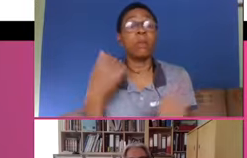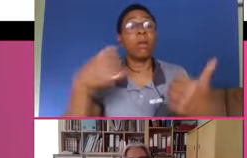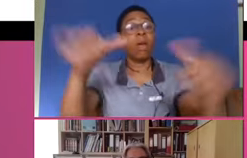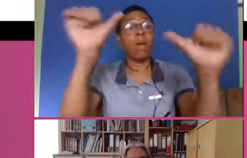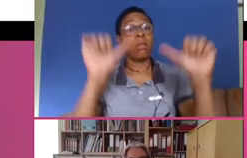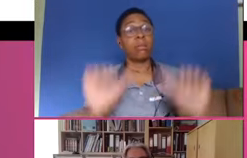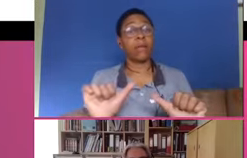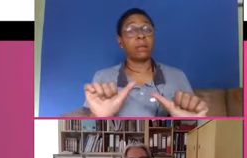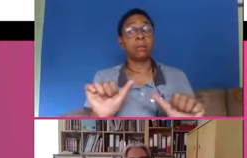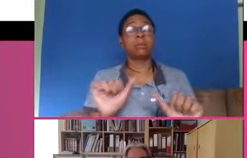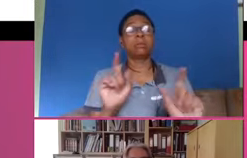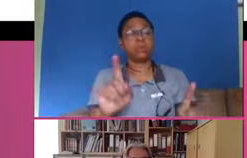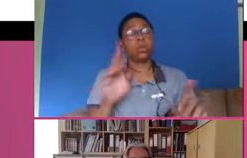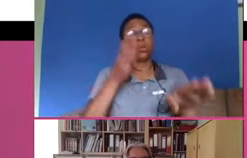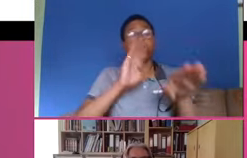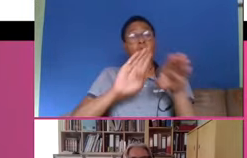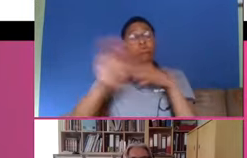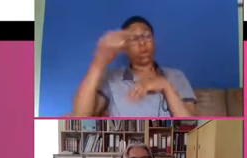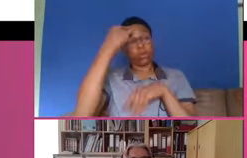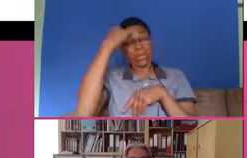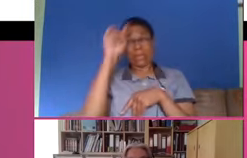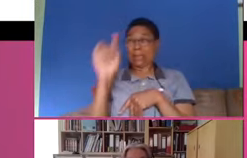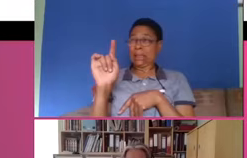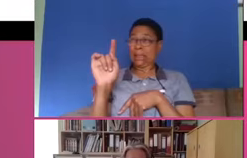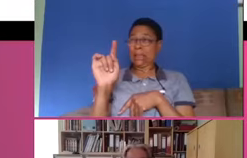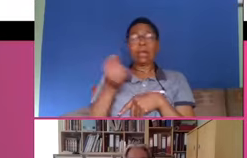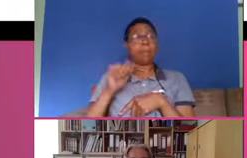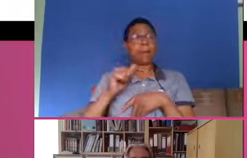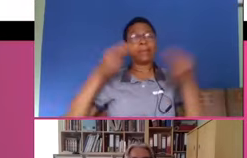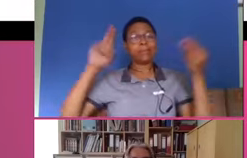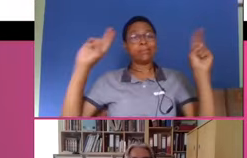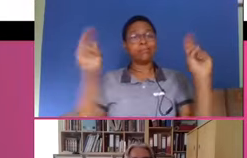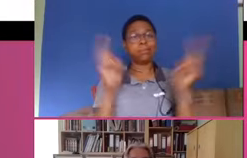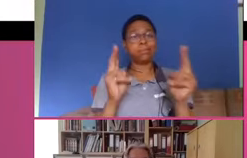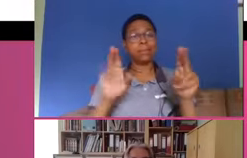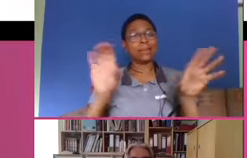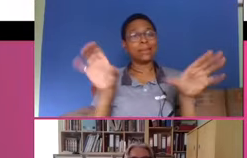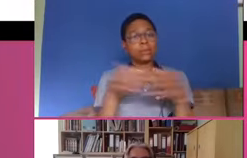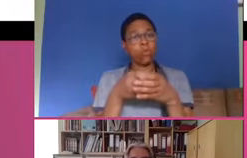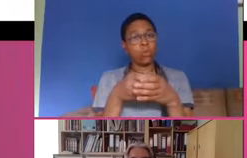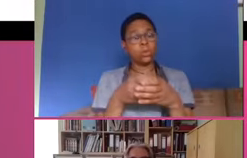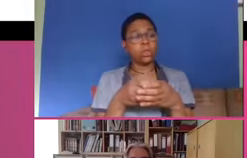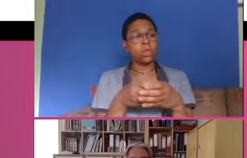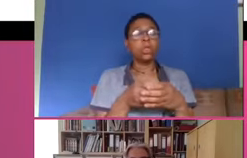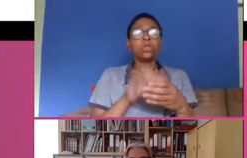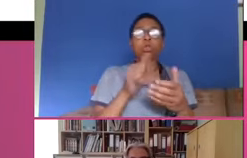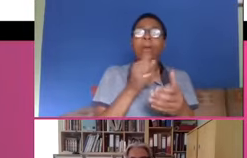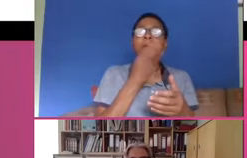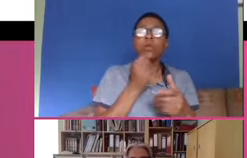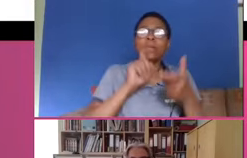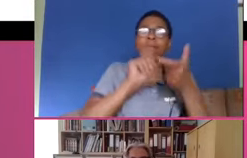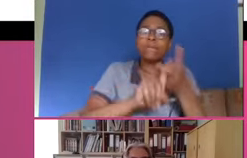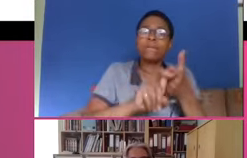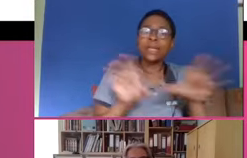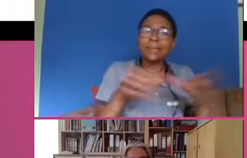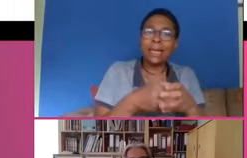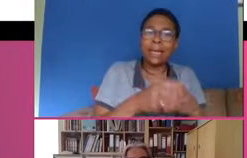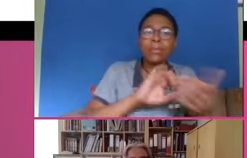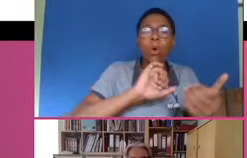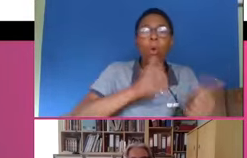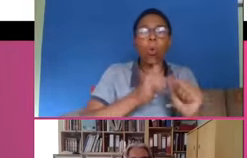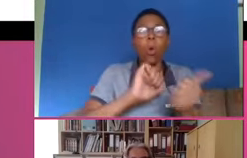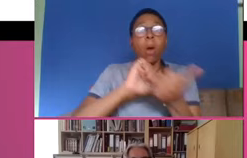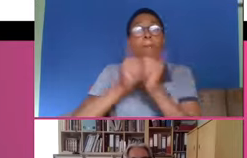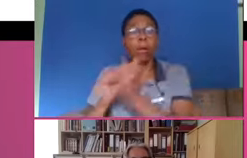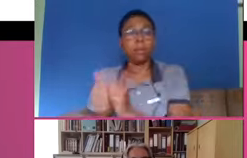people each person has contact with by using fixed teams or partnering, so each person works only with a